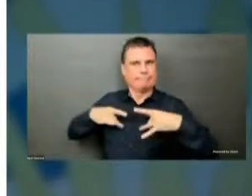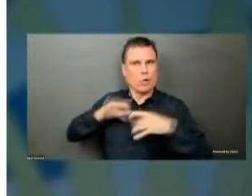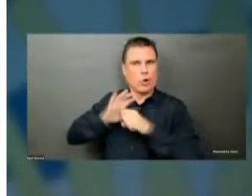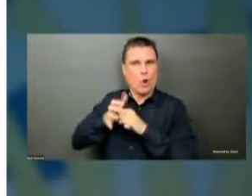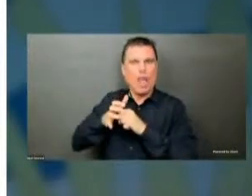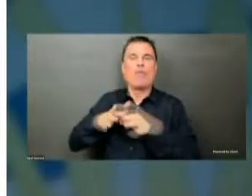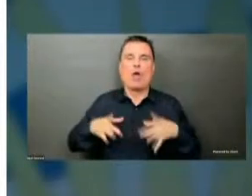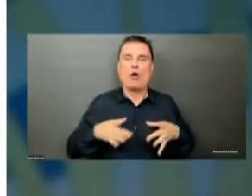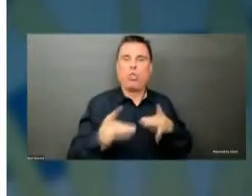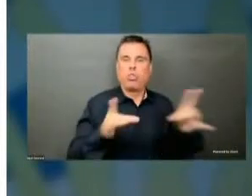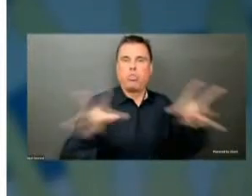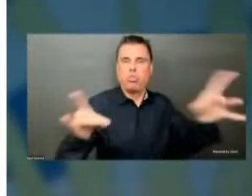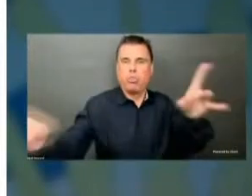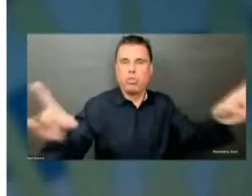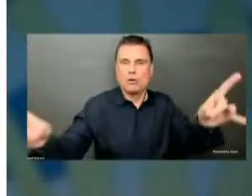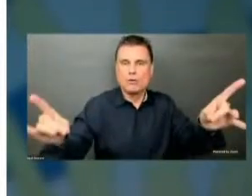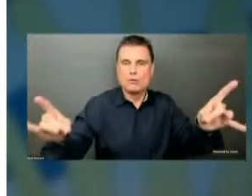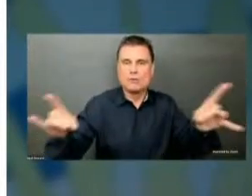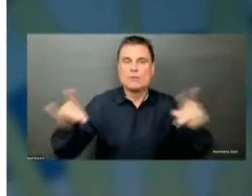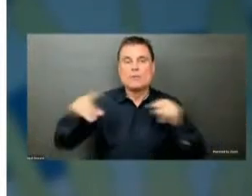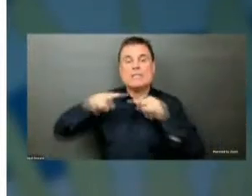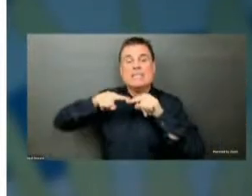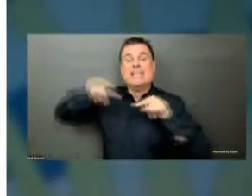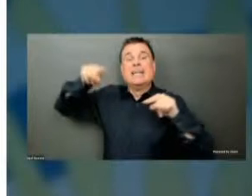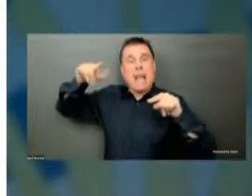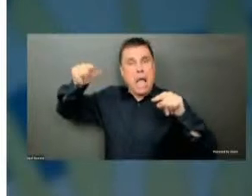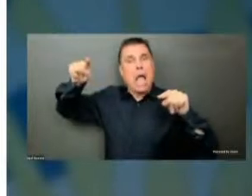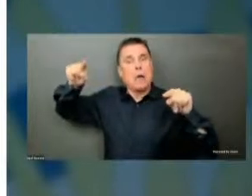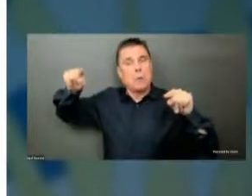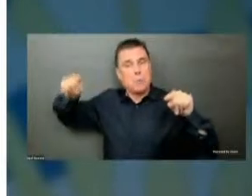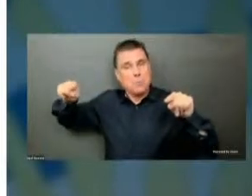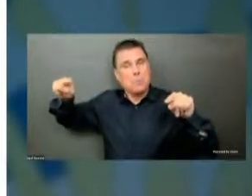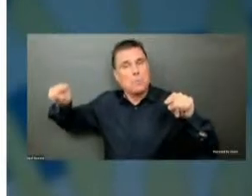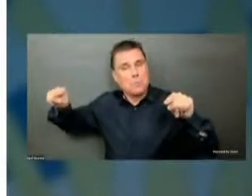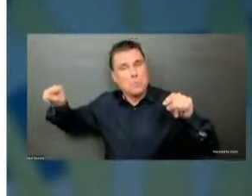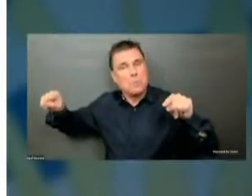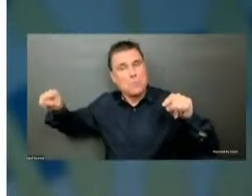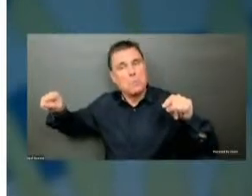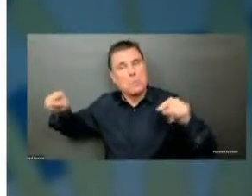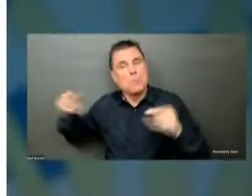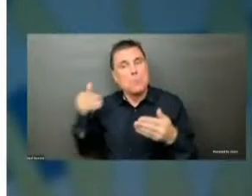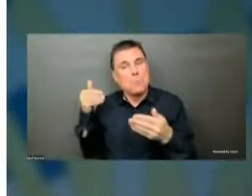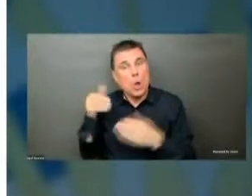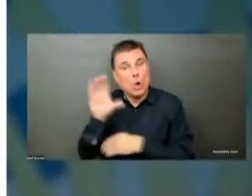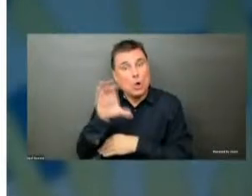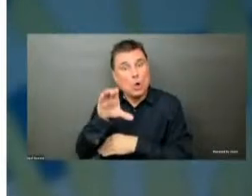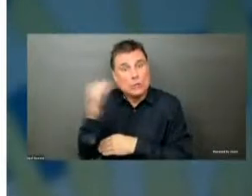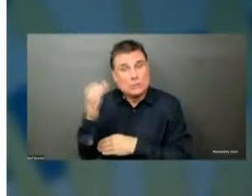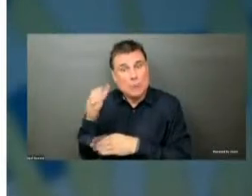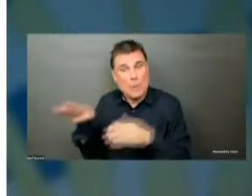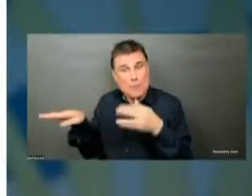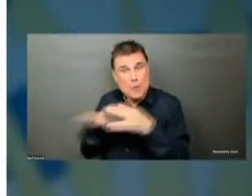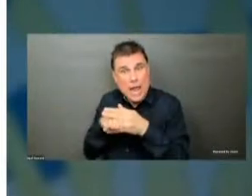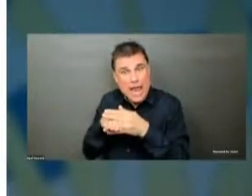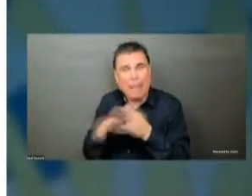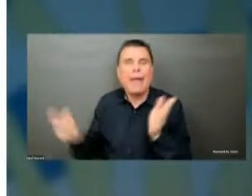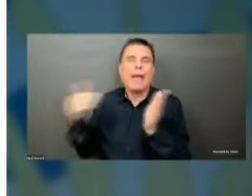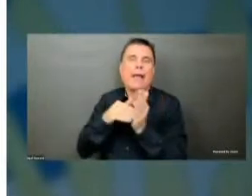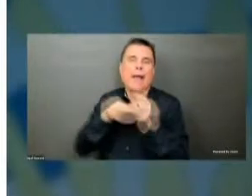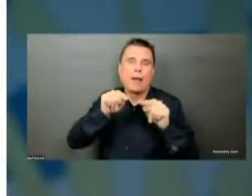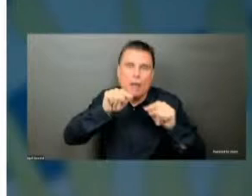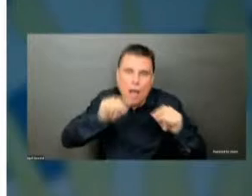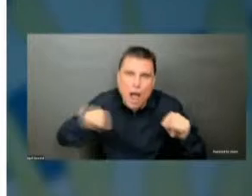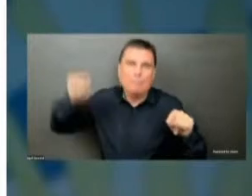the Christmas break, but then a rapid increase again related primarily to social events that were happening over